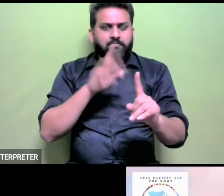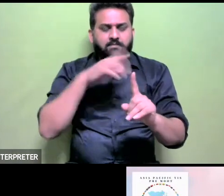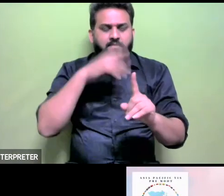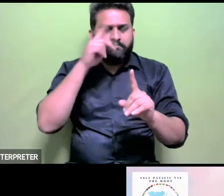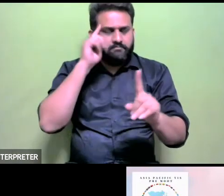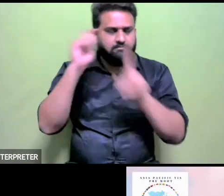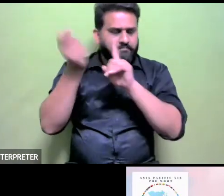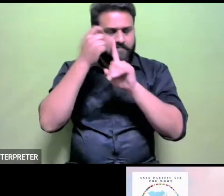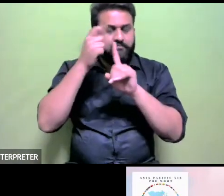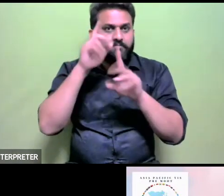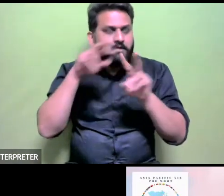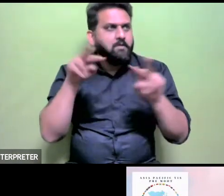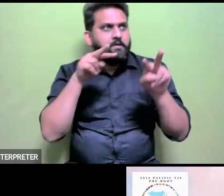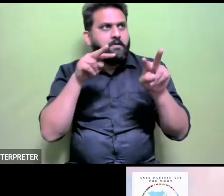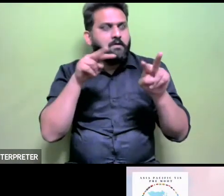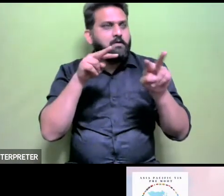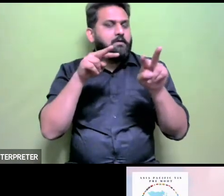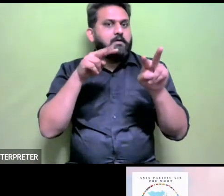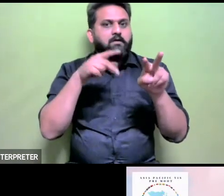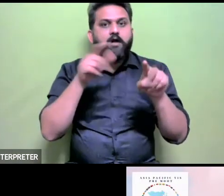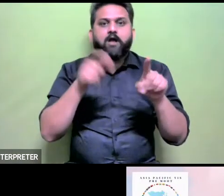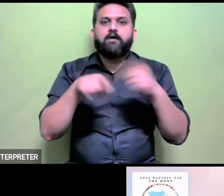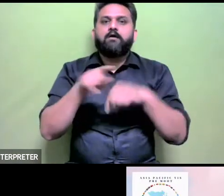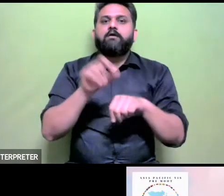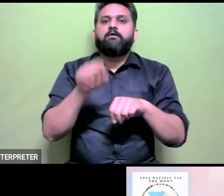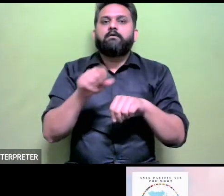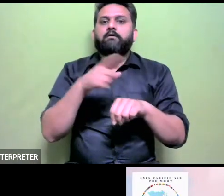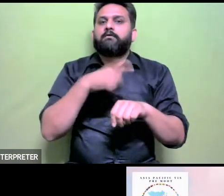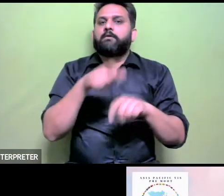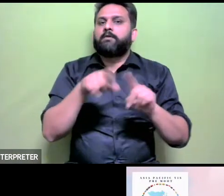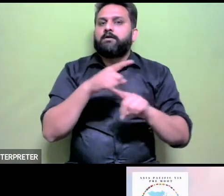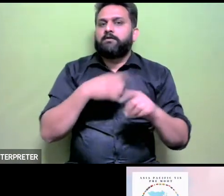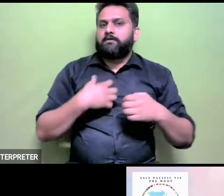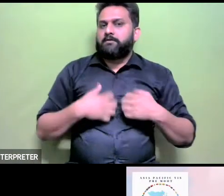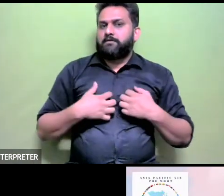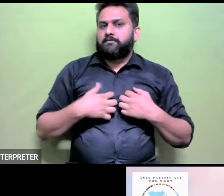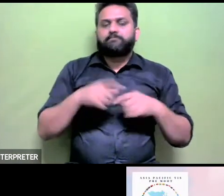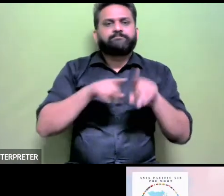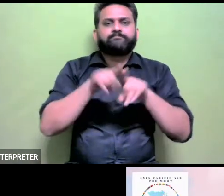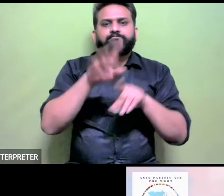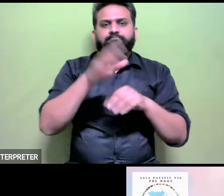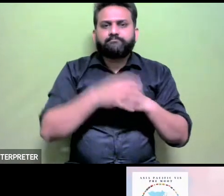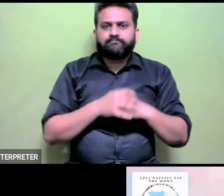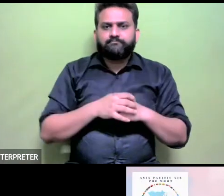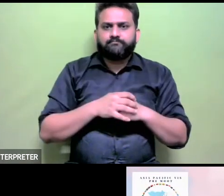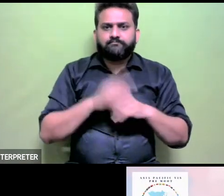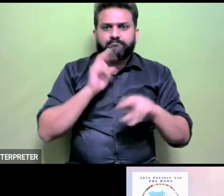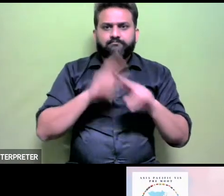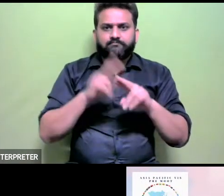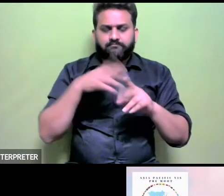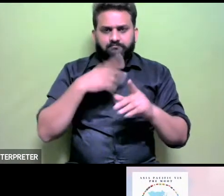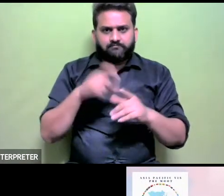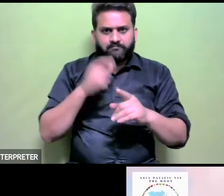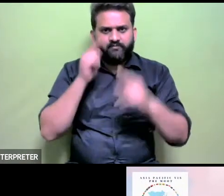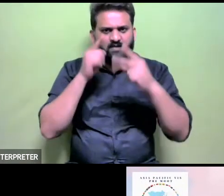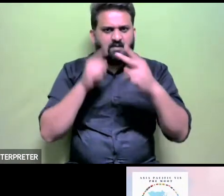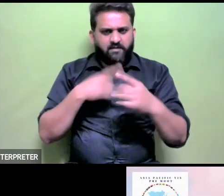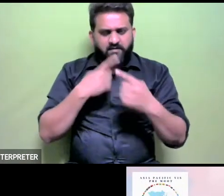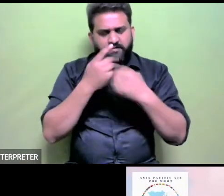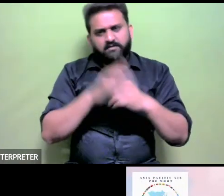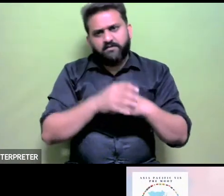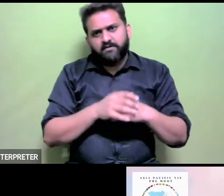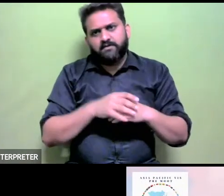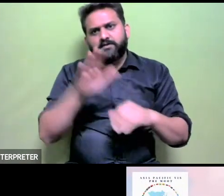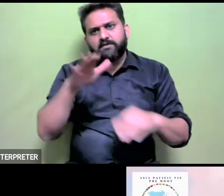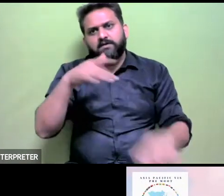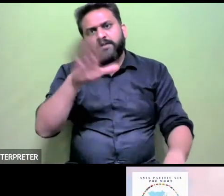the tribunal can also be very useful. You can say that if you say, for example, you want to emphasize on certain point, you can say,